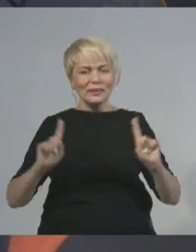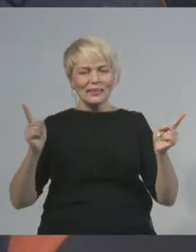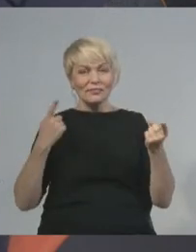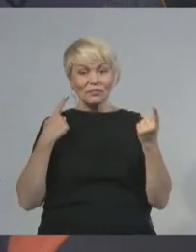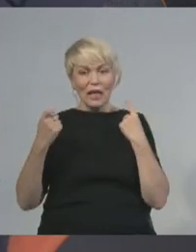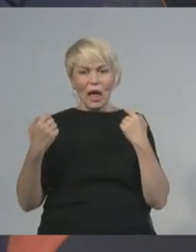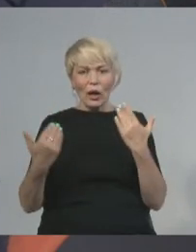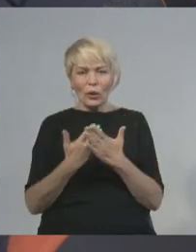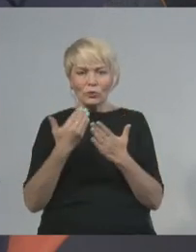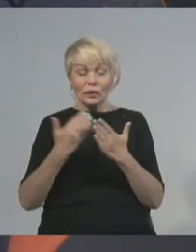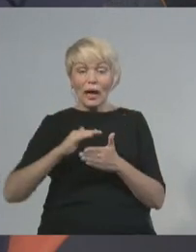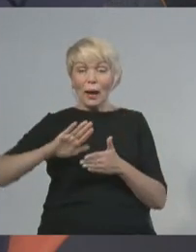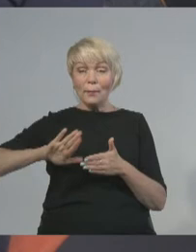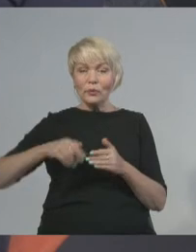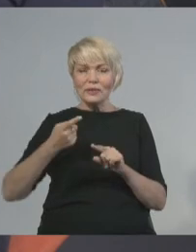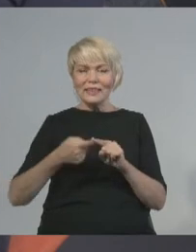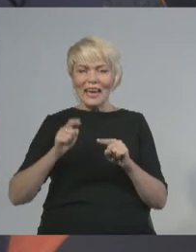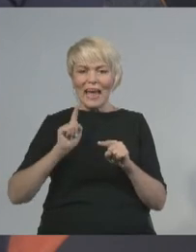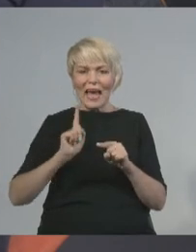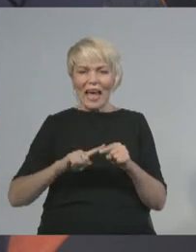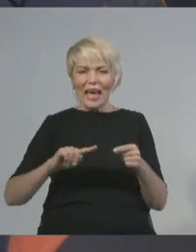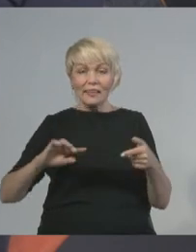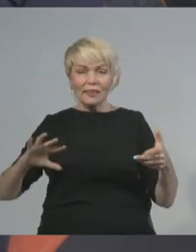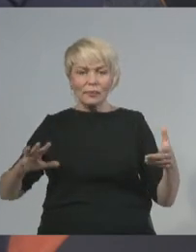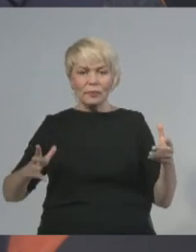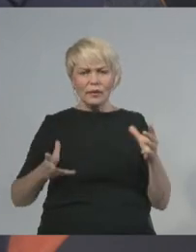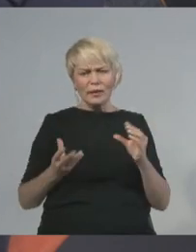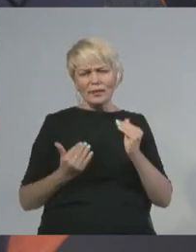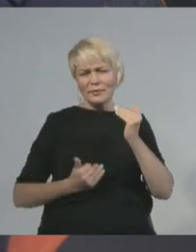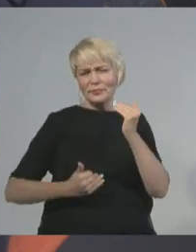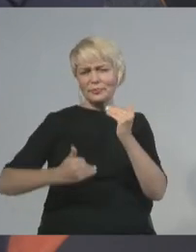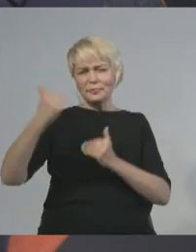create for these members this exclusive content